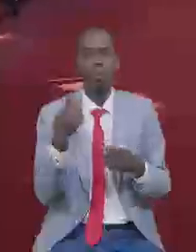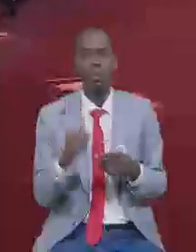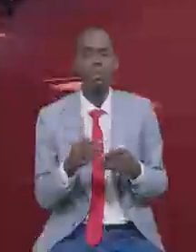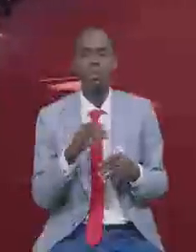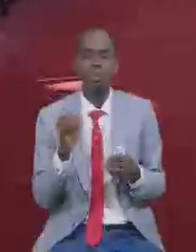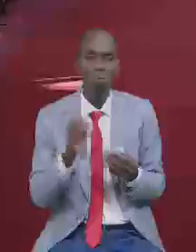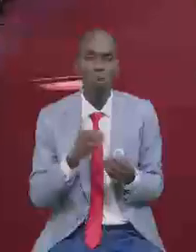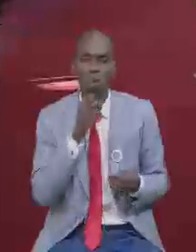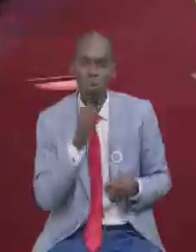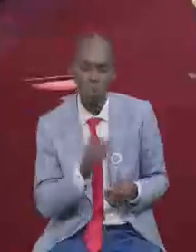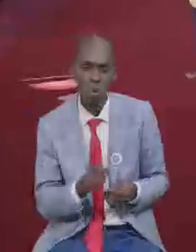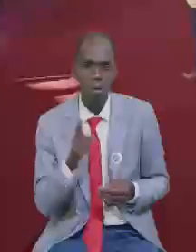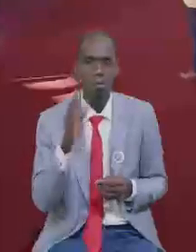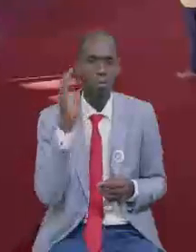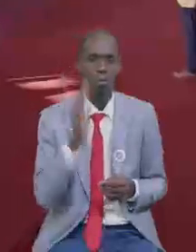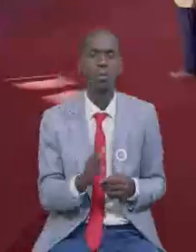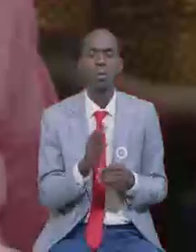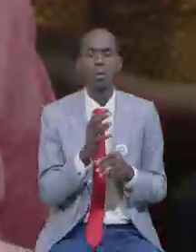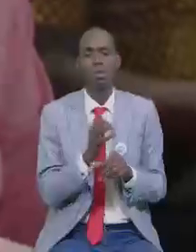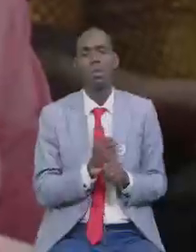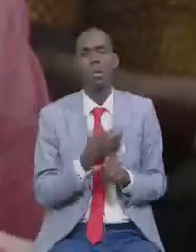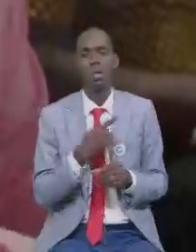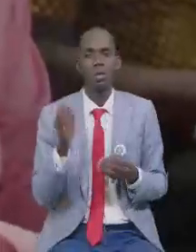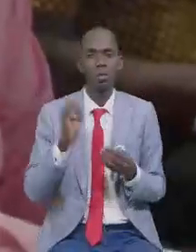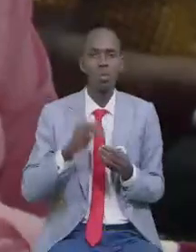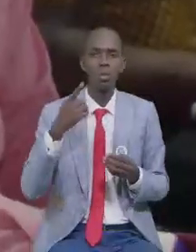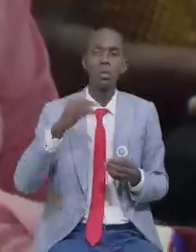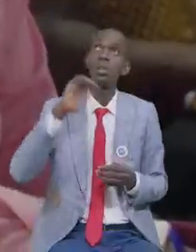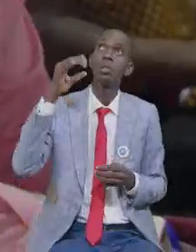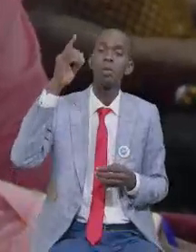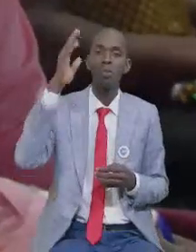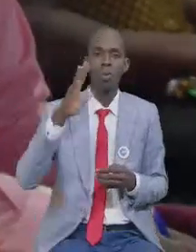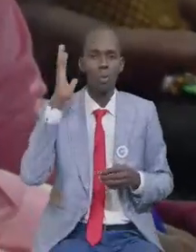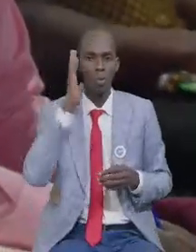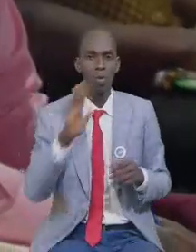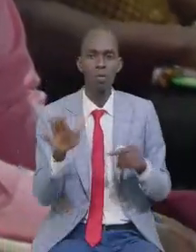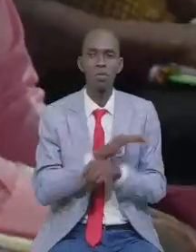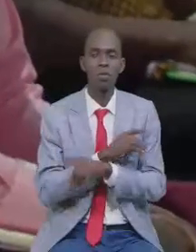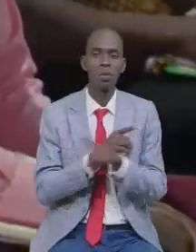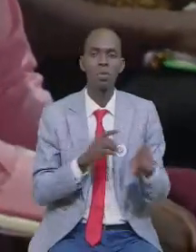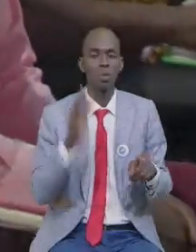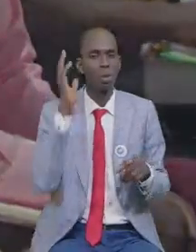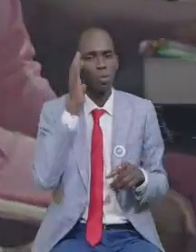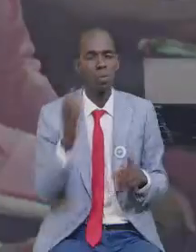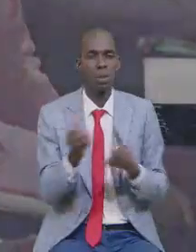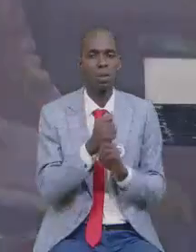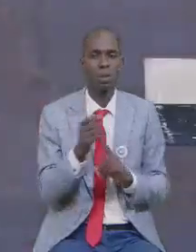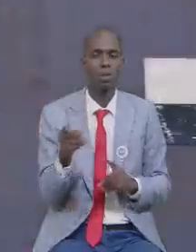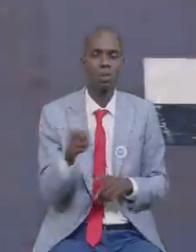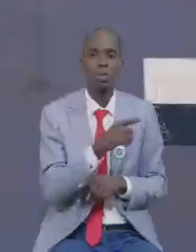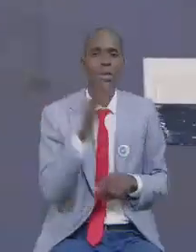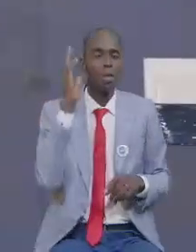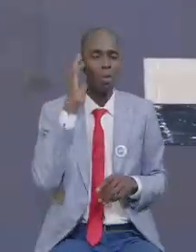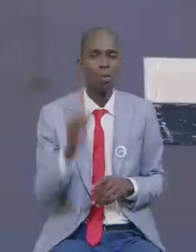the grace of God will activate you, will move you, and will push you, and you will do what